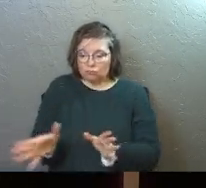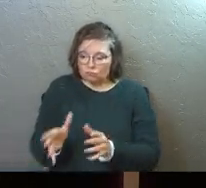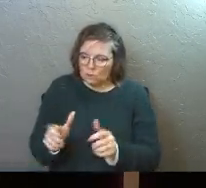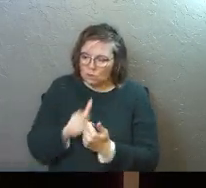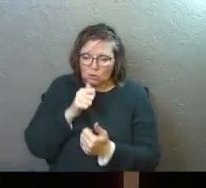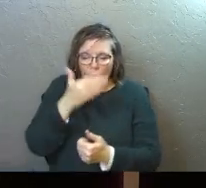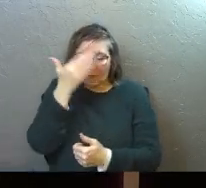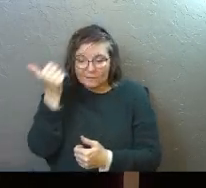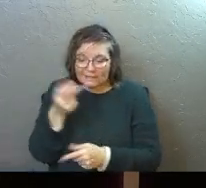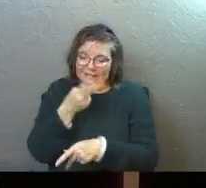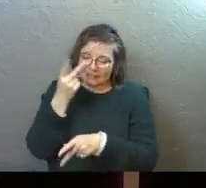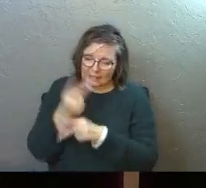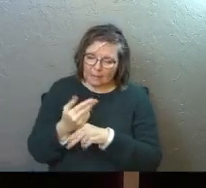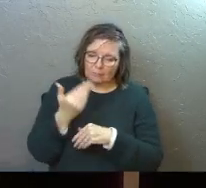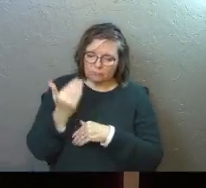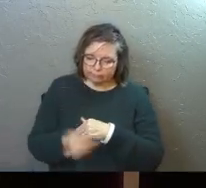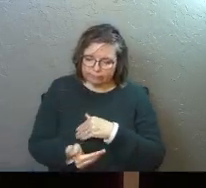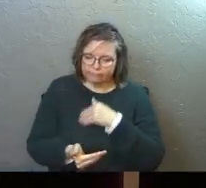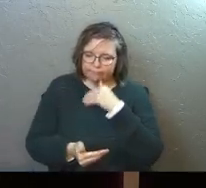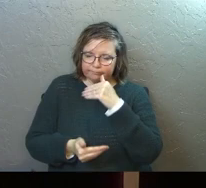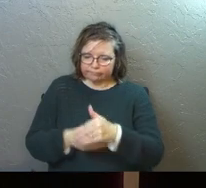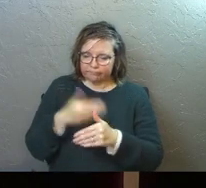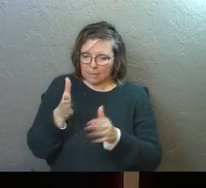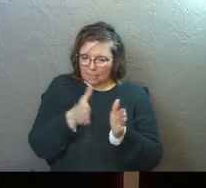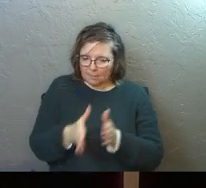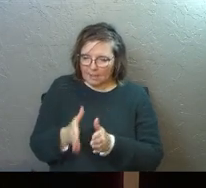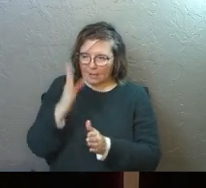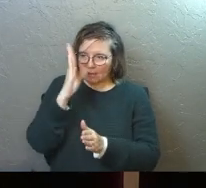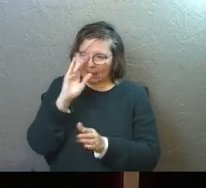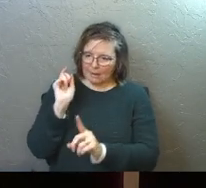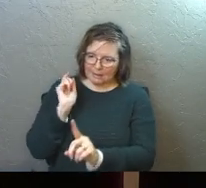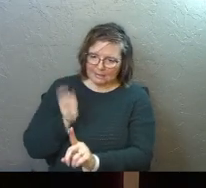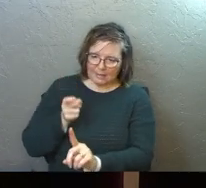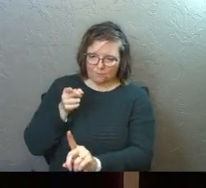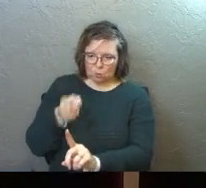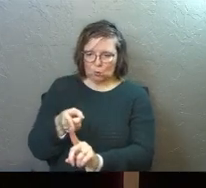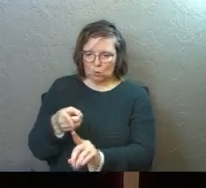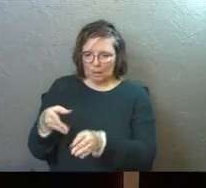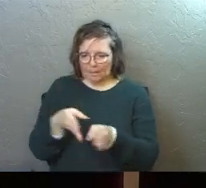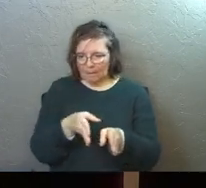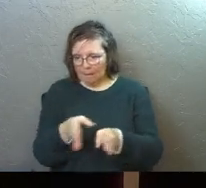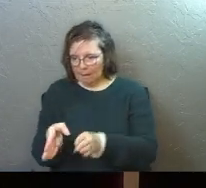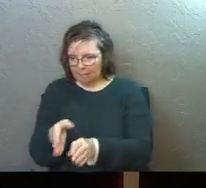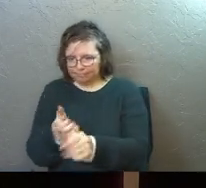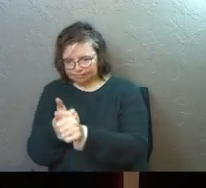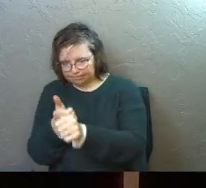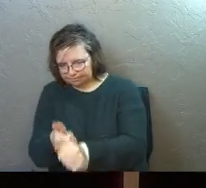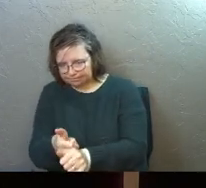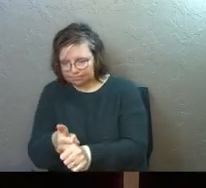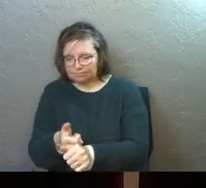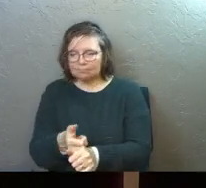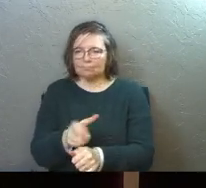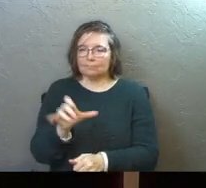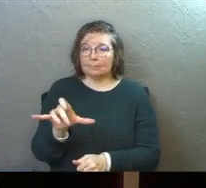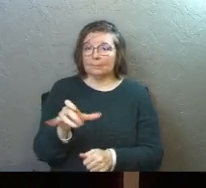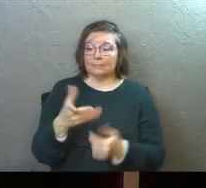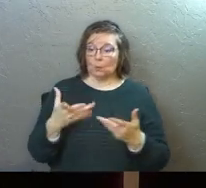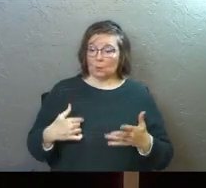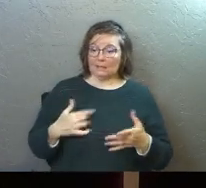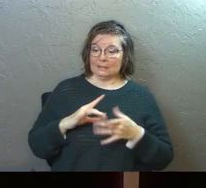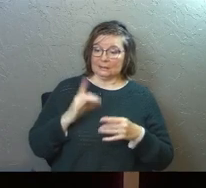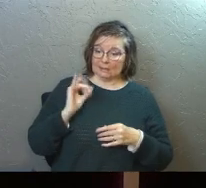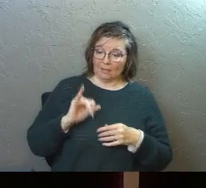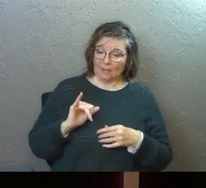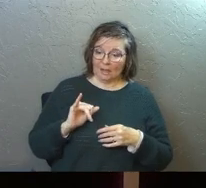him and says, don't forget to keep moving forward in the plan that God has laid, the path that God has laid before you. And after he says